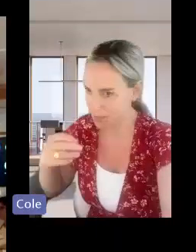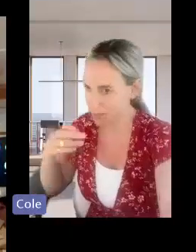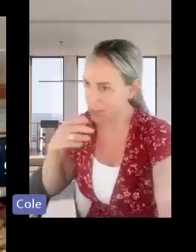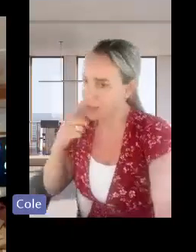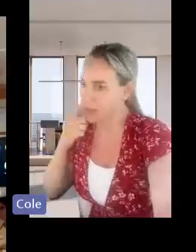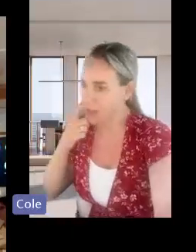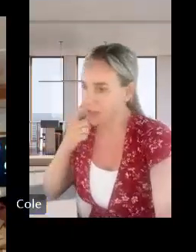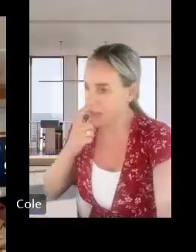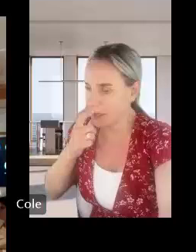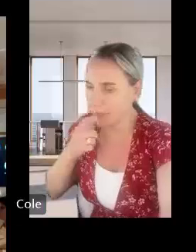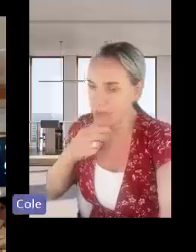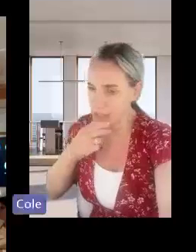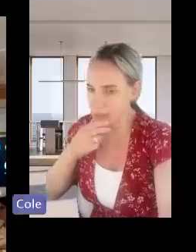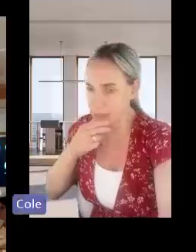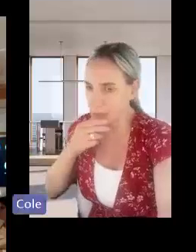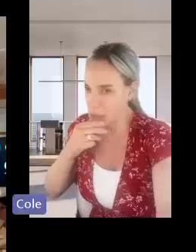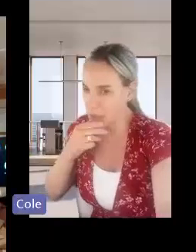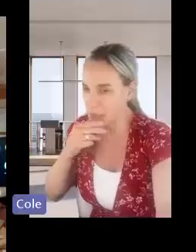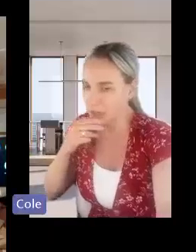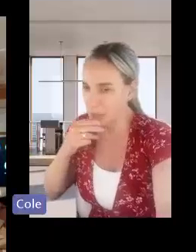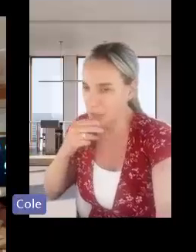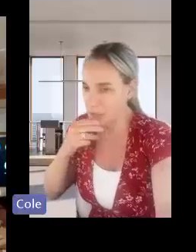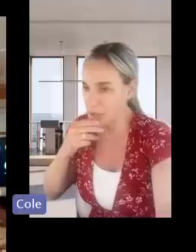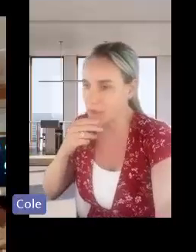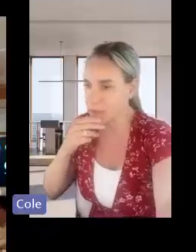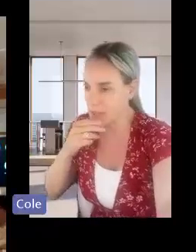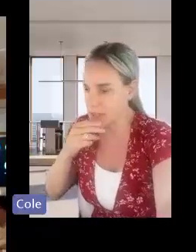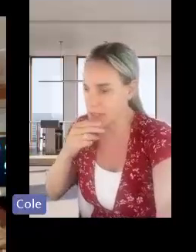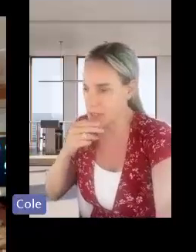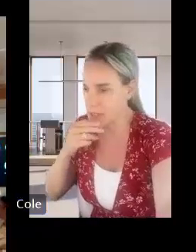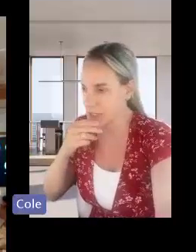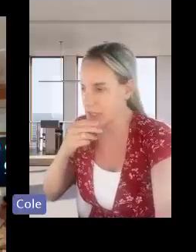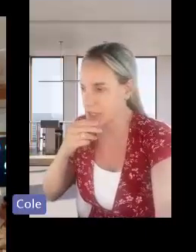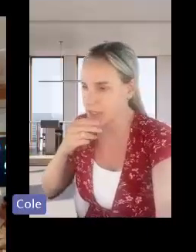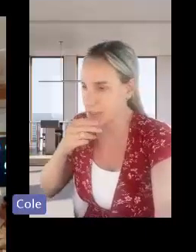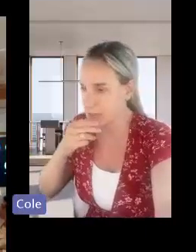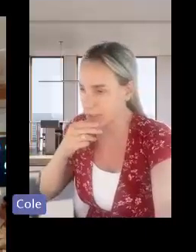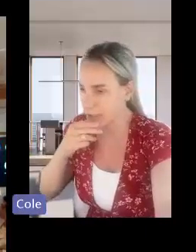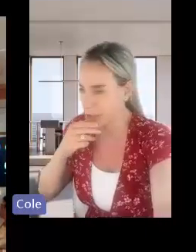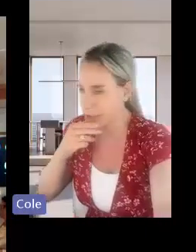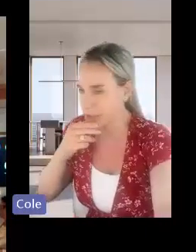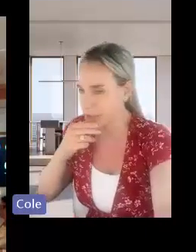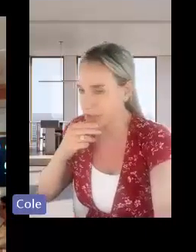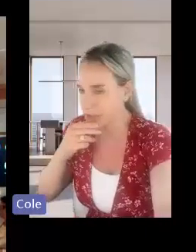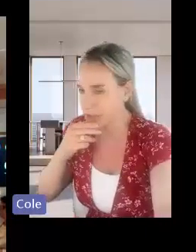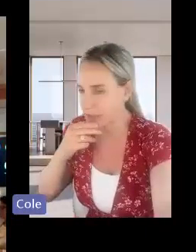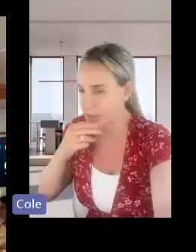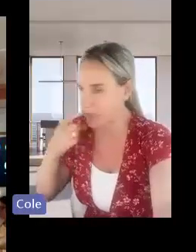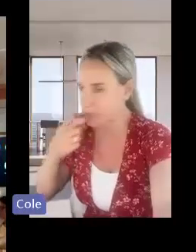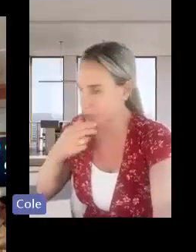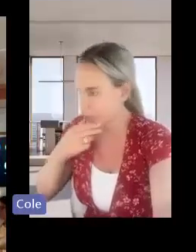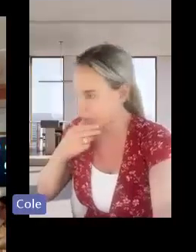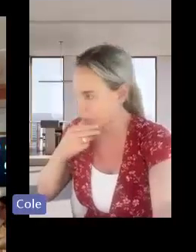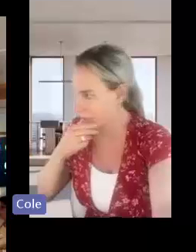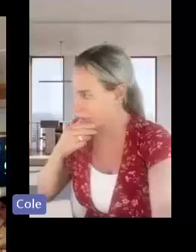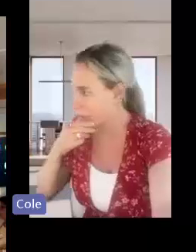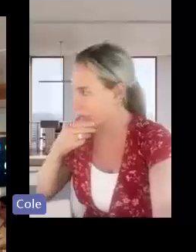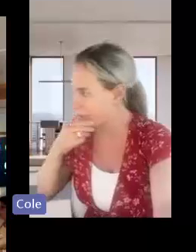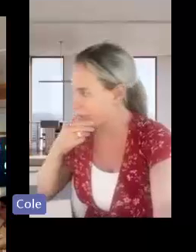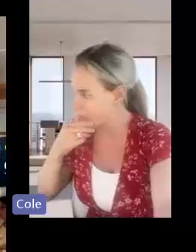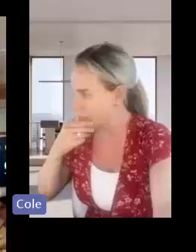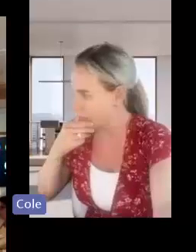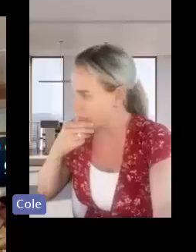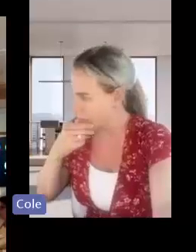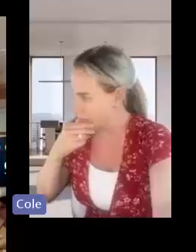ranking system in place, only, like which one they felt was most important to least important, or if it was just random, like what do you think